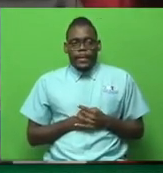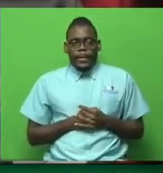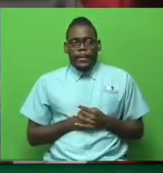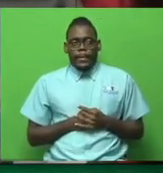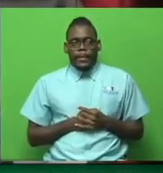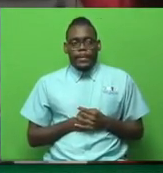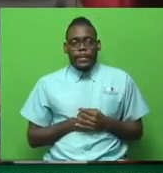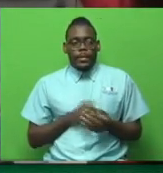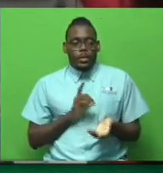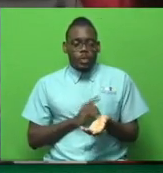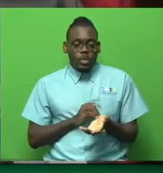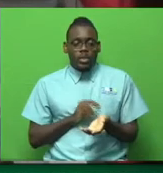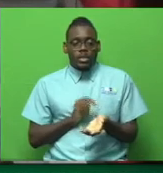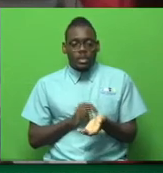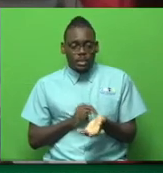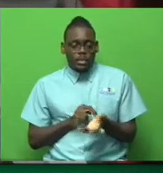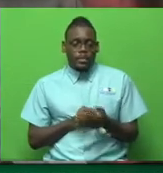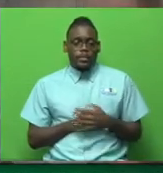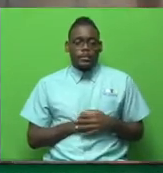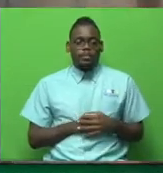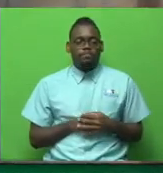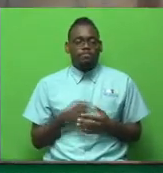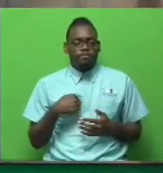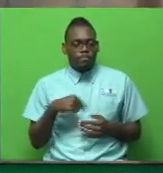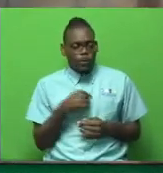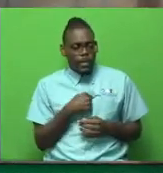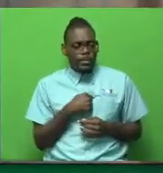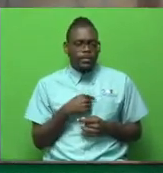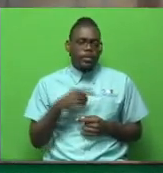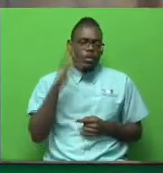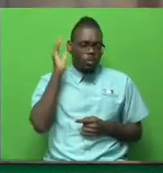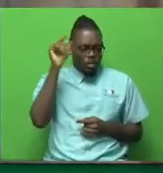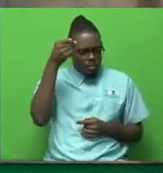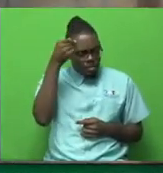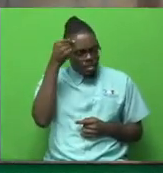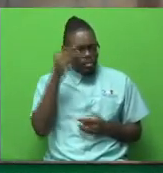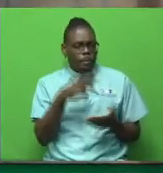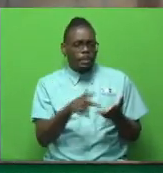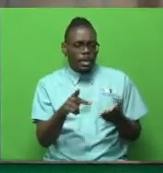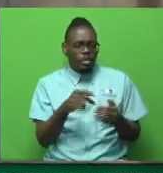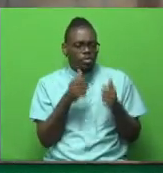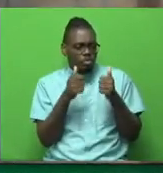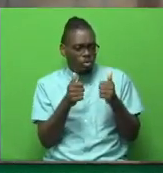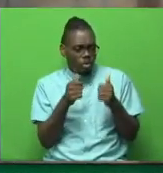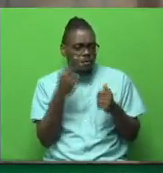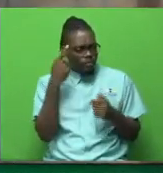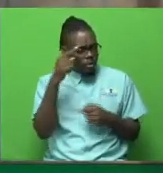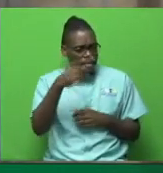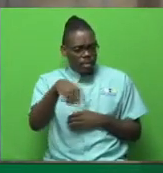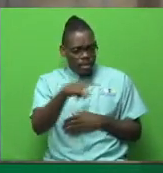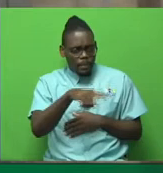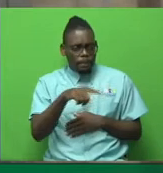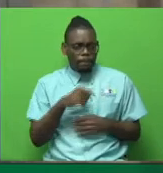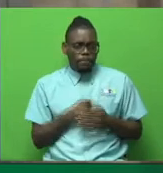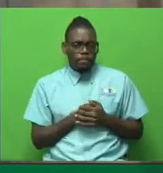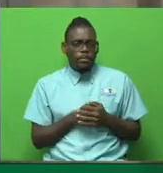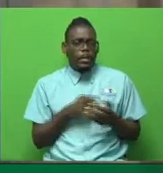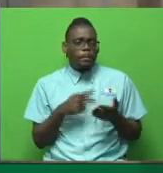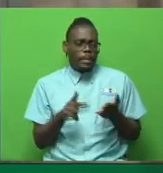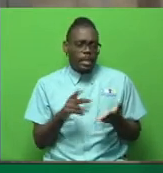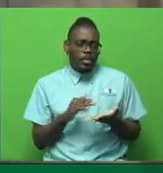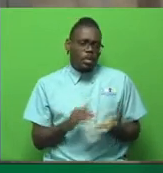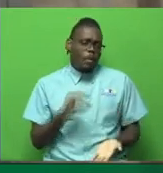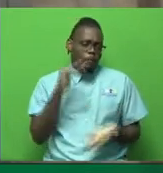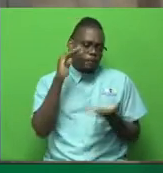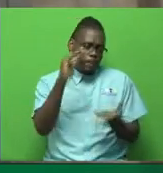they deserve every cent that they will receive and I dare say even more what about improved